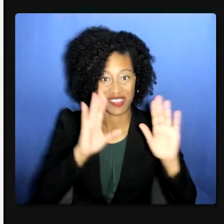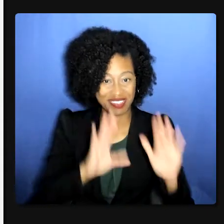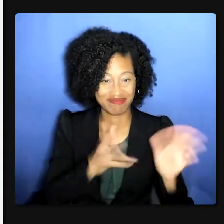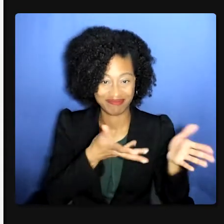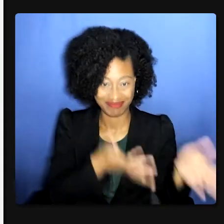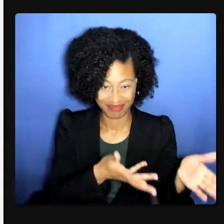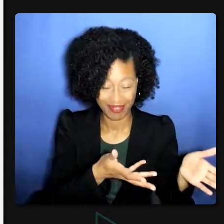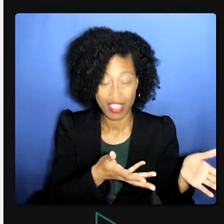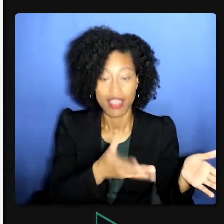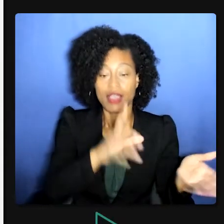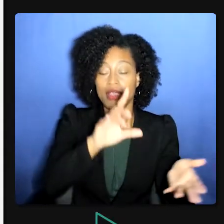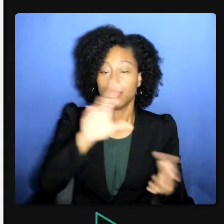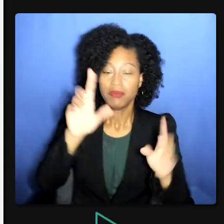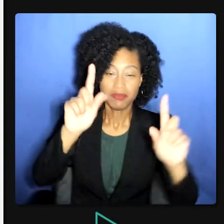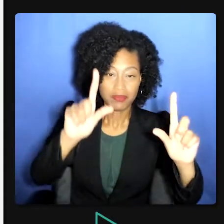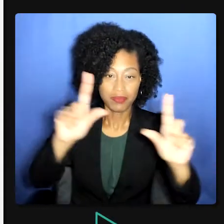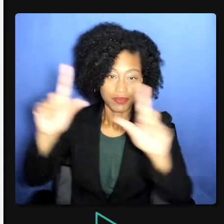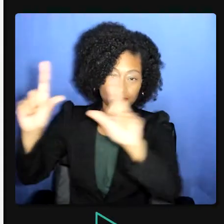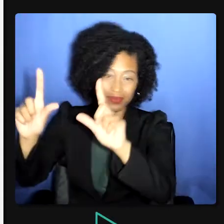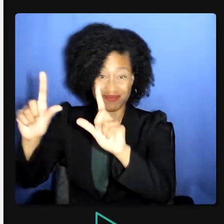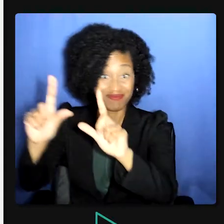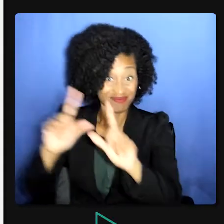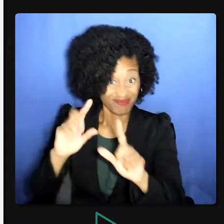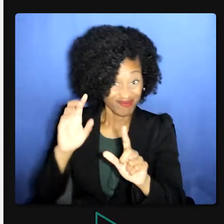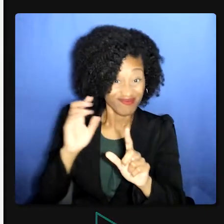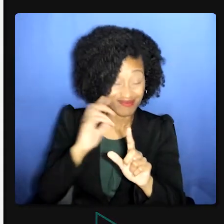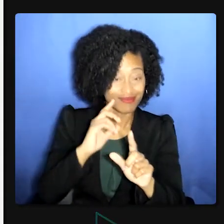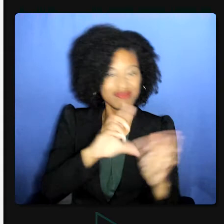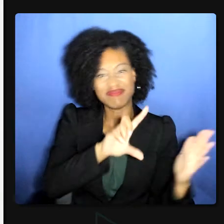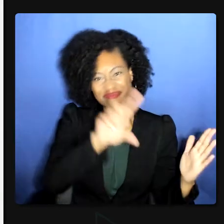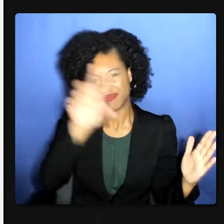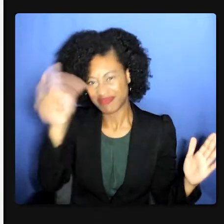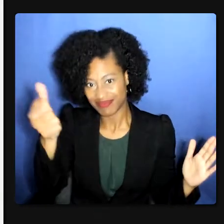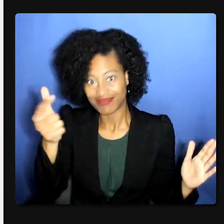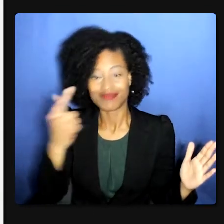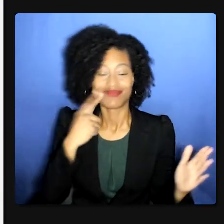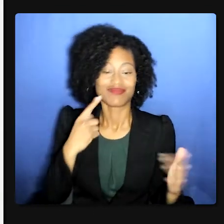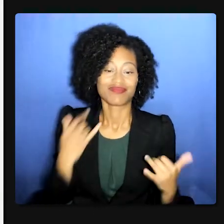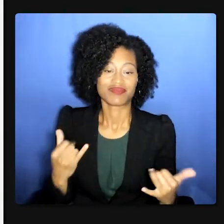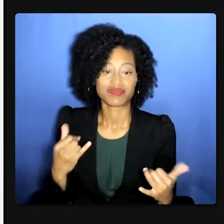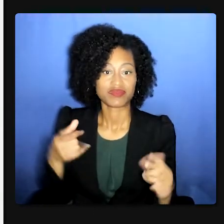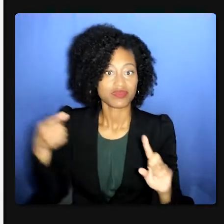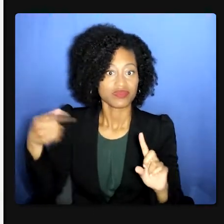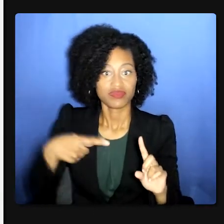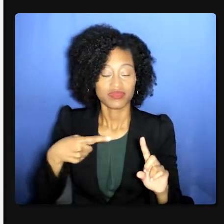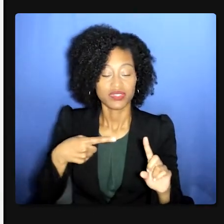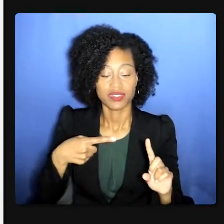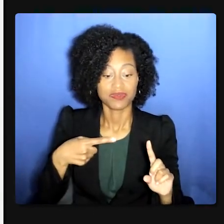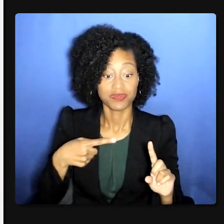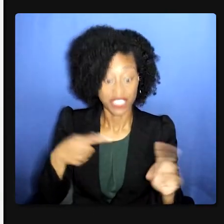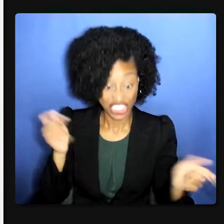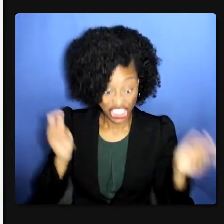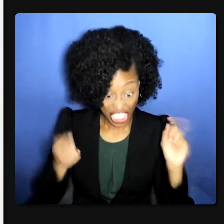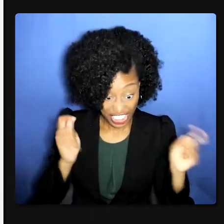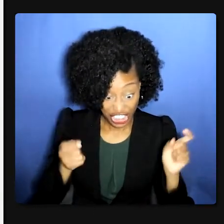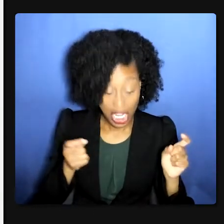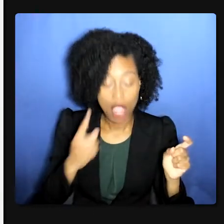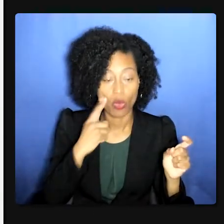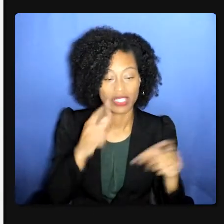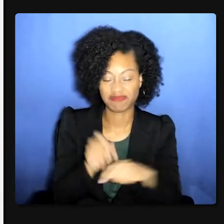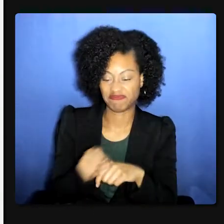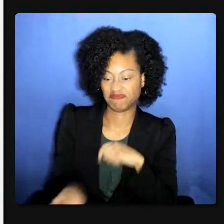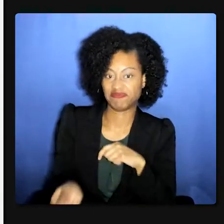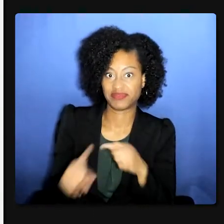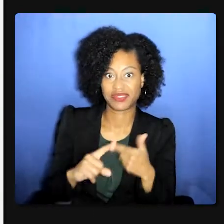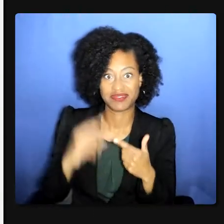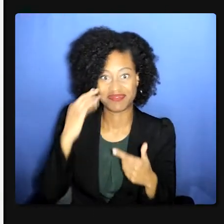Great. In the minimap, we slide a little over to the right as the Perforce depo has a trigger that fires on changes to that dev